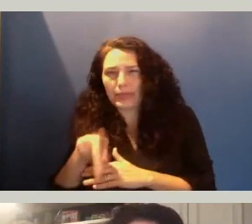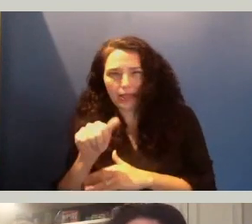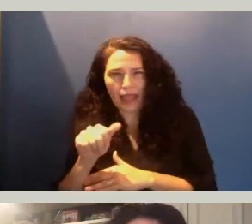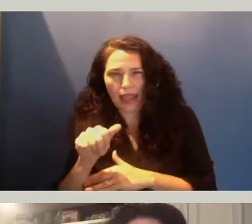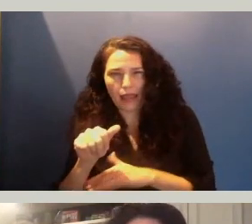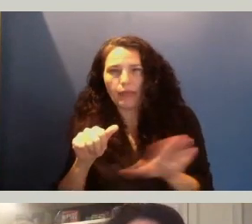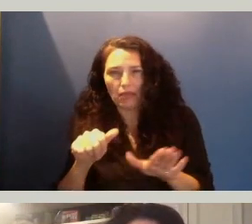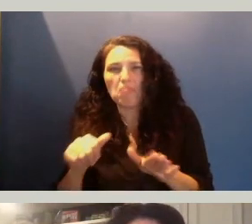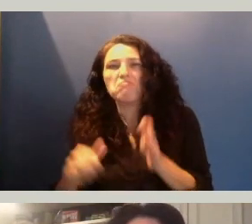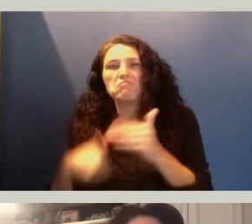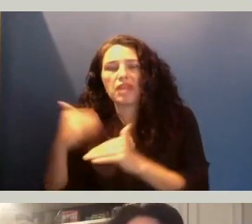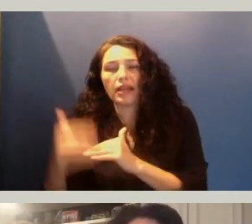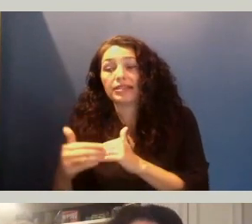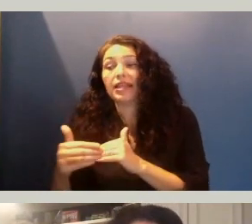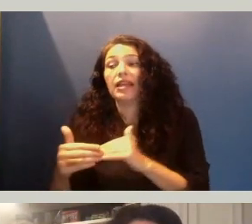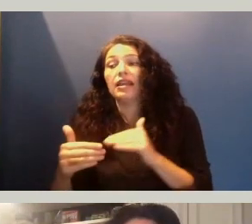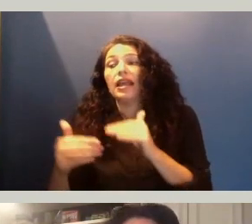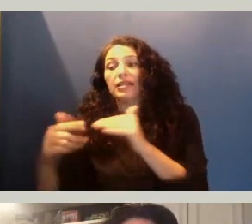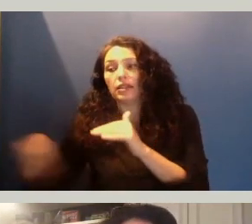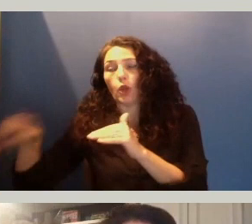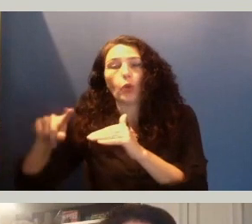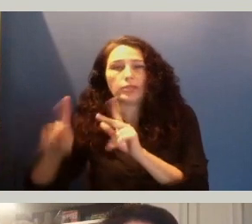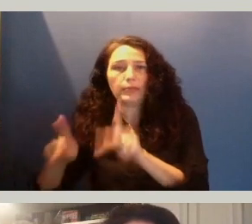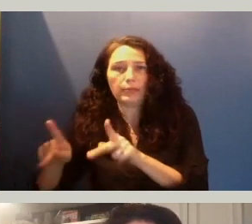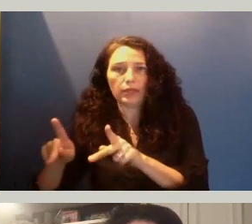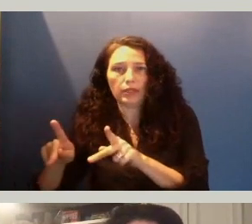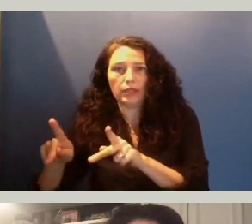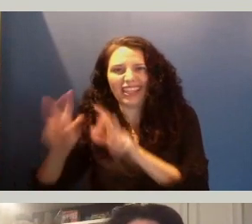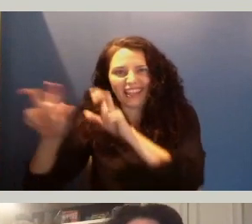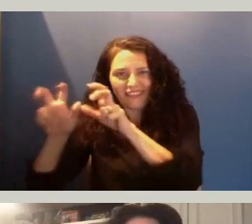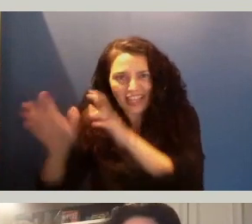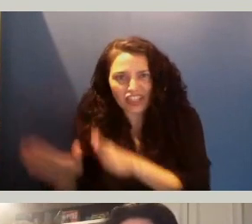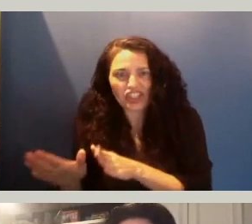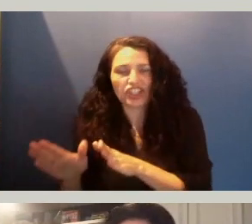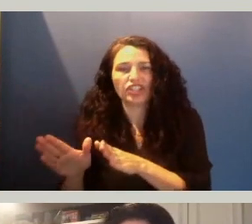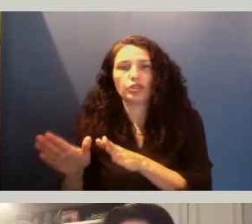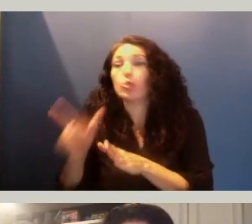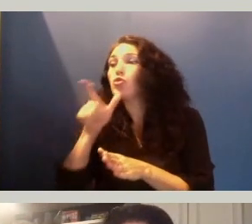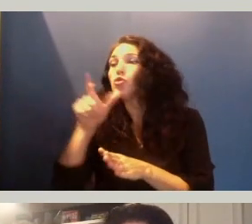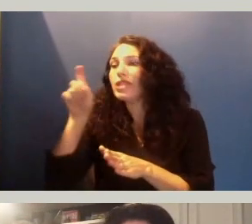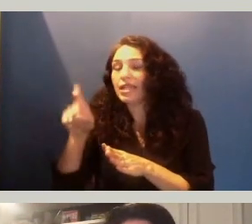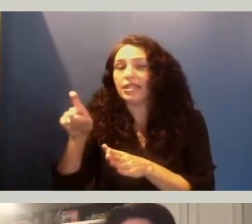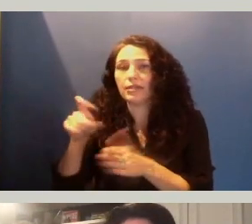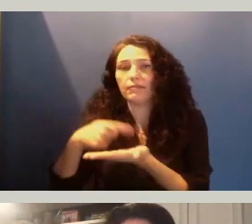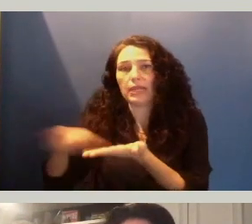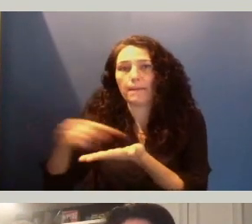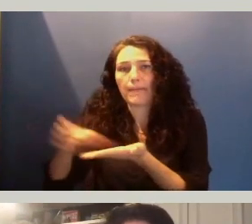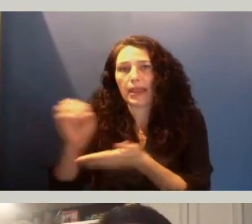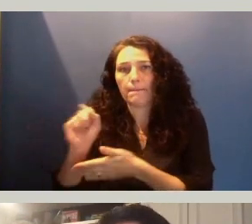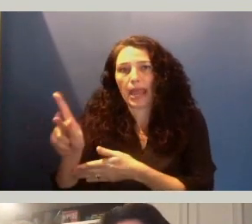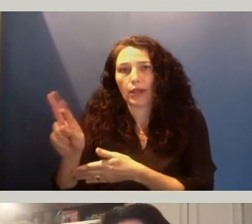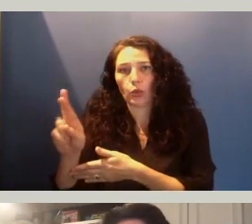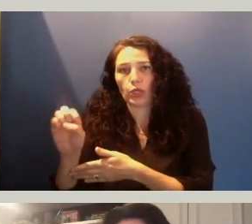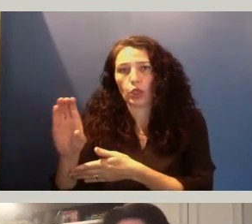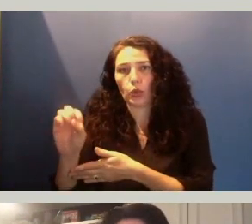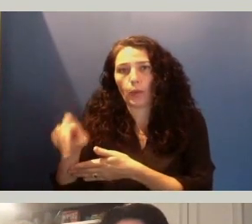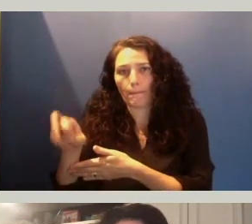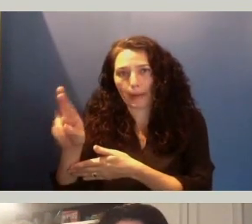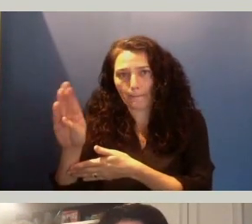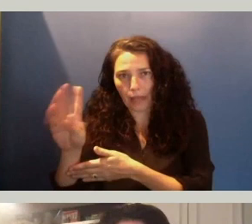need to be recouped, paid back, investors and recoupable grants. And so if you use that model of the film that